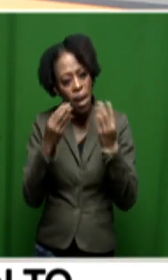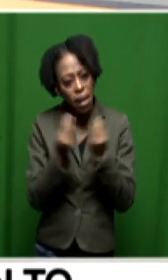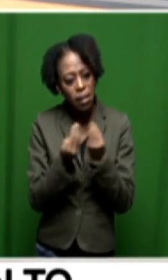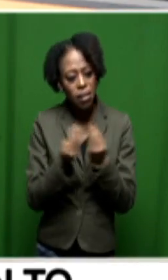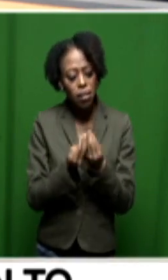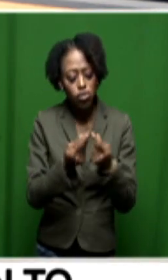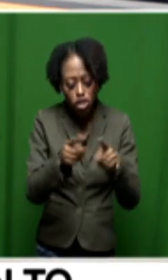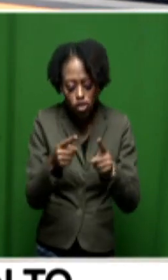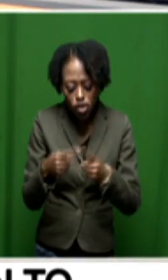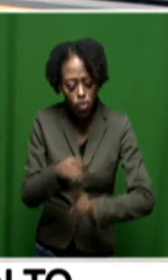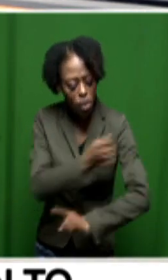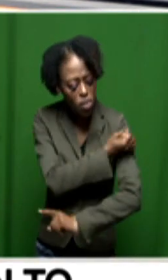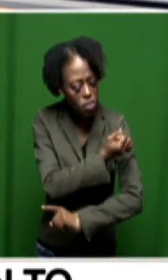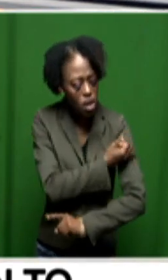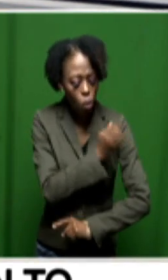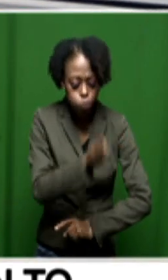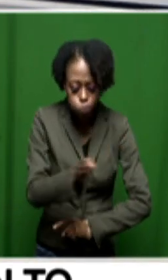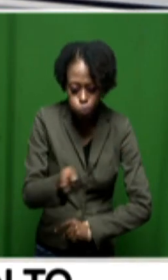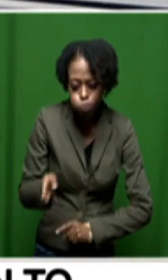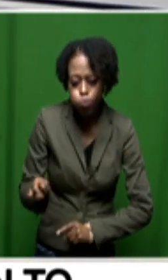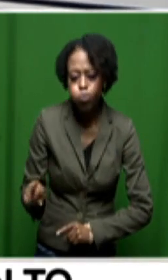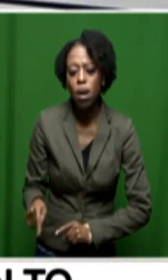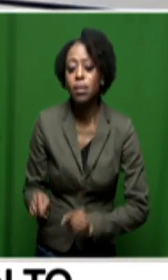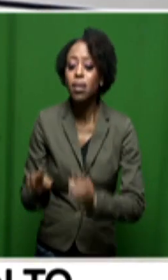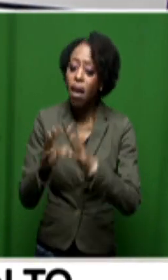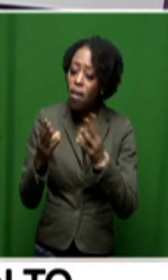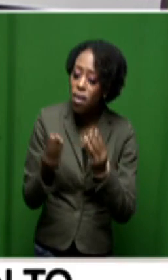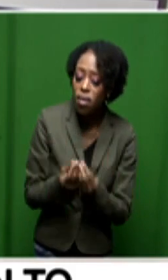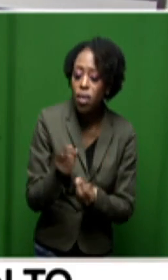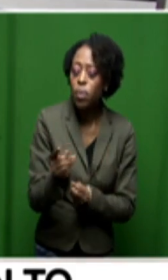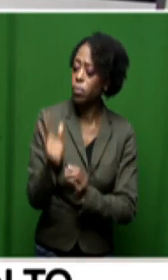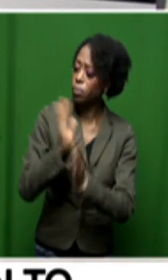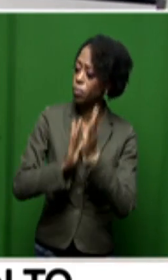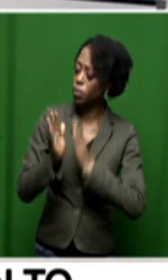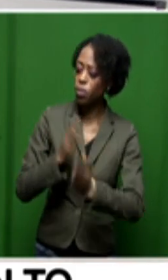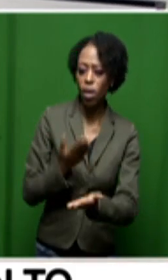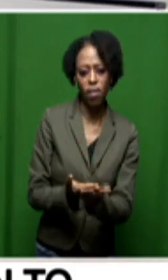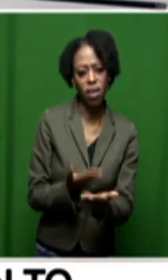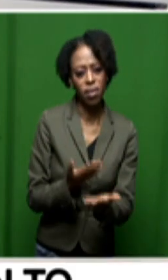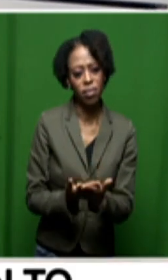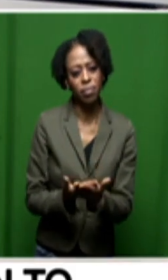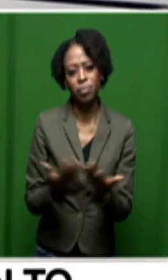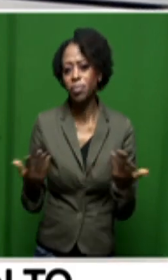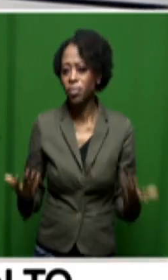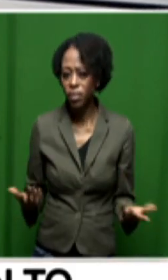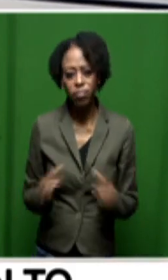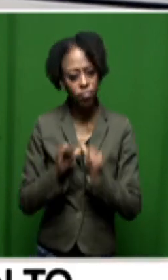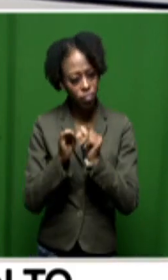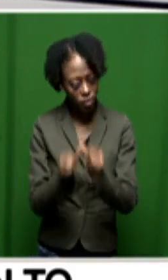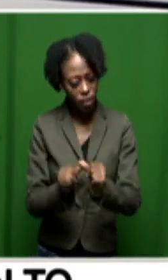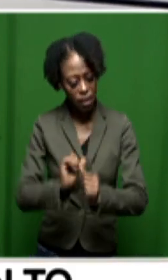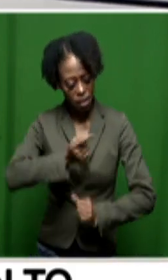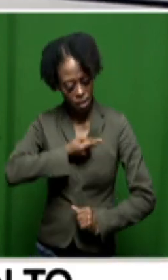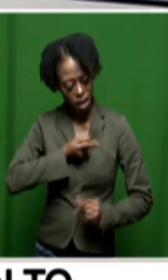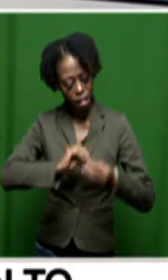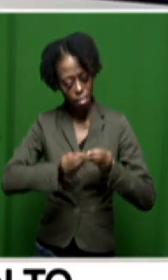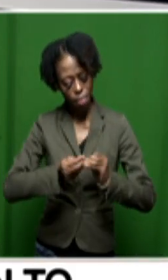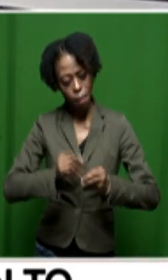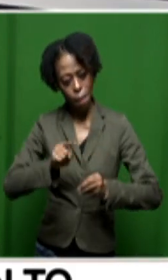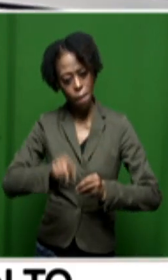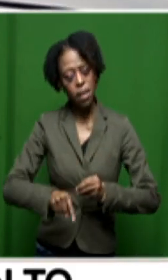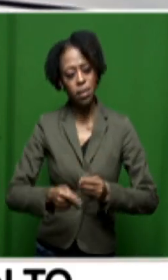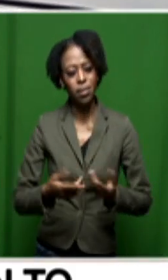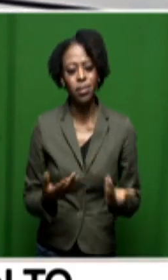from that. The reality is that everything you're speaking about is there, it's not going to go away, and we need to produce these vaccines